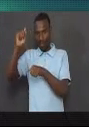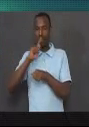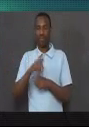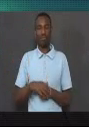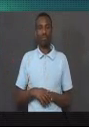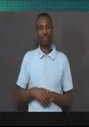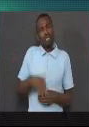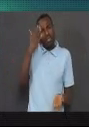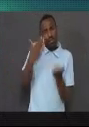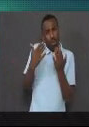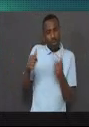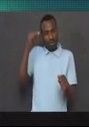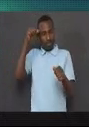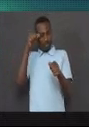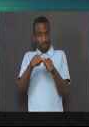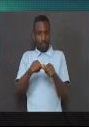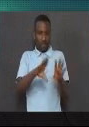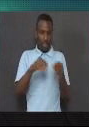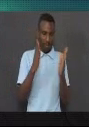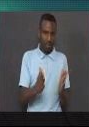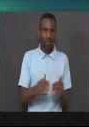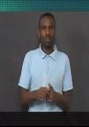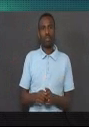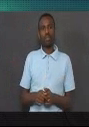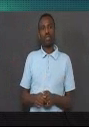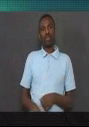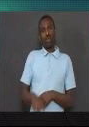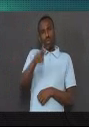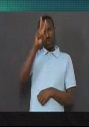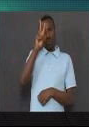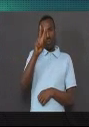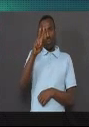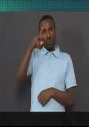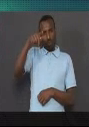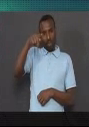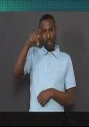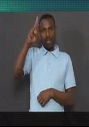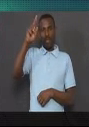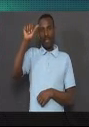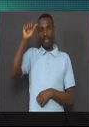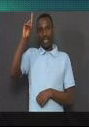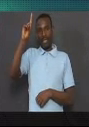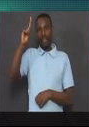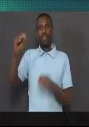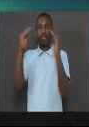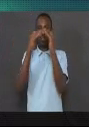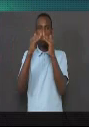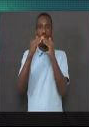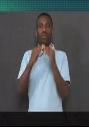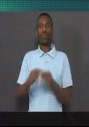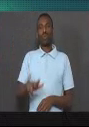You probably recall, students, that 2 pi radians is equal to